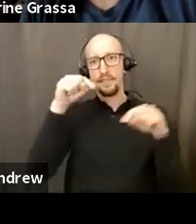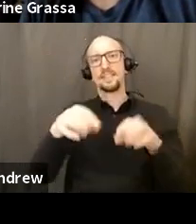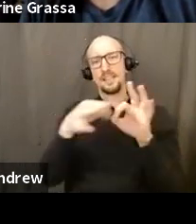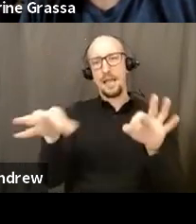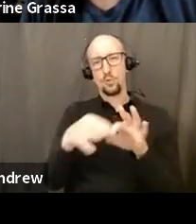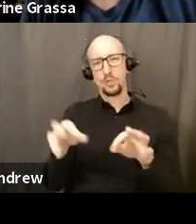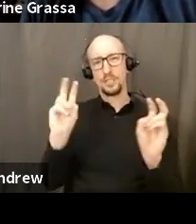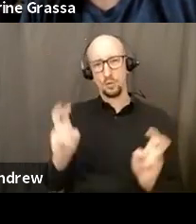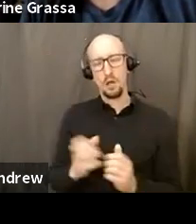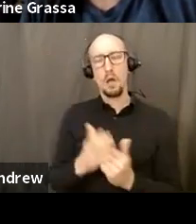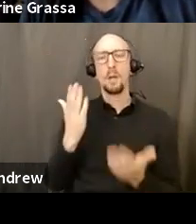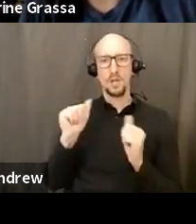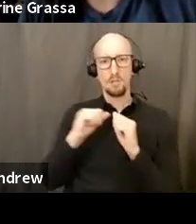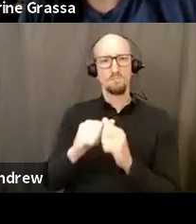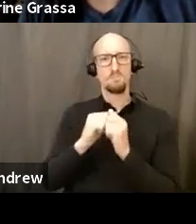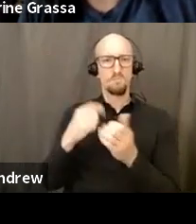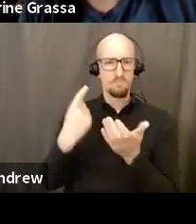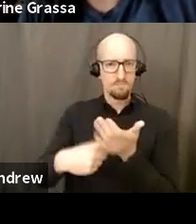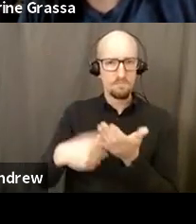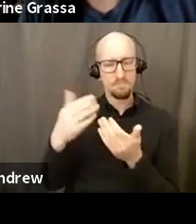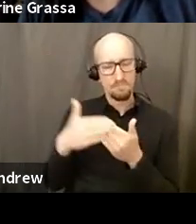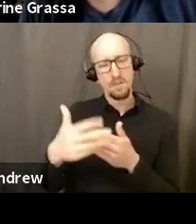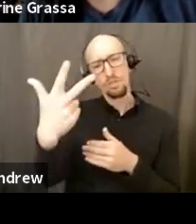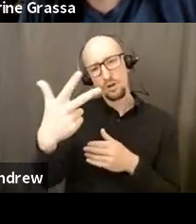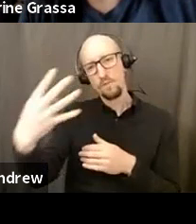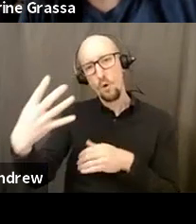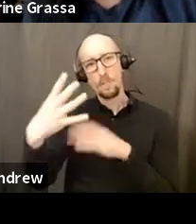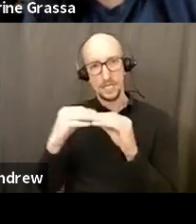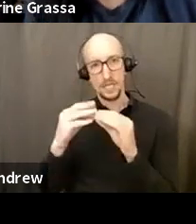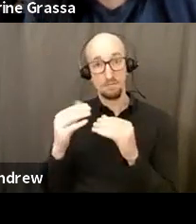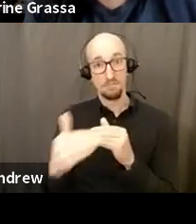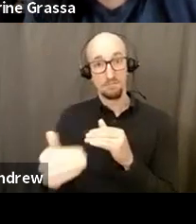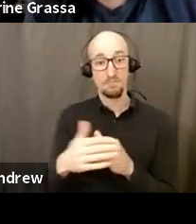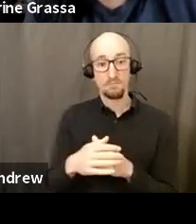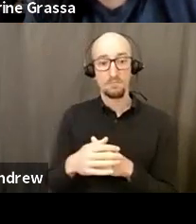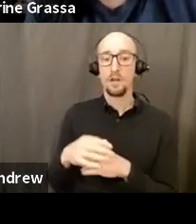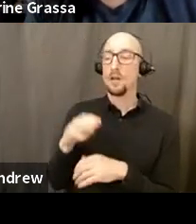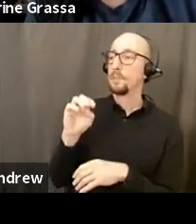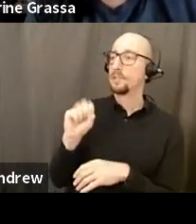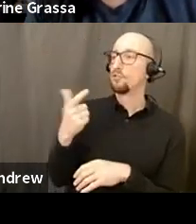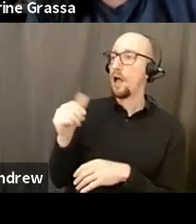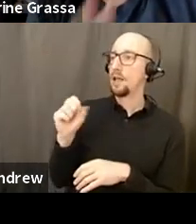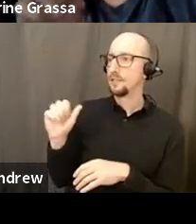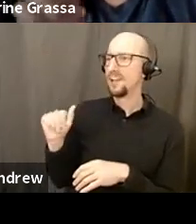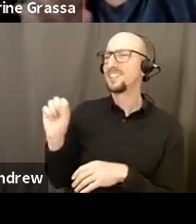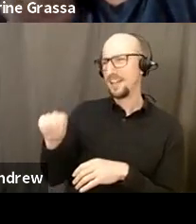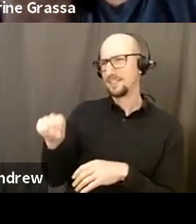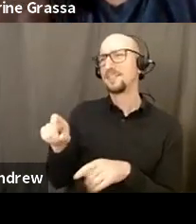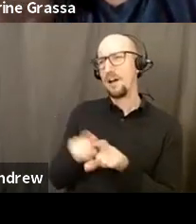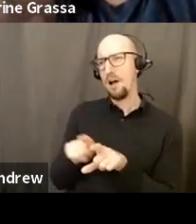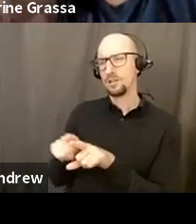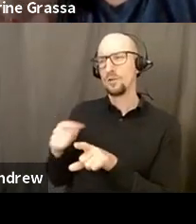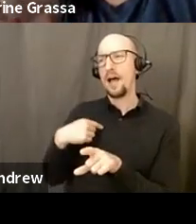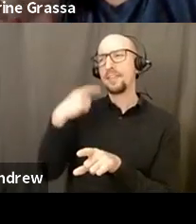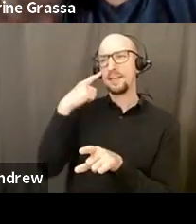over the next probably 3 or 4 meetings. I don't know. I agree. And I think you can also defer to how they do it now, because they already